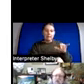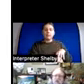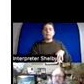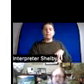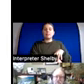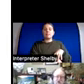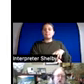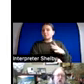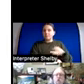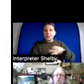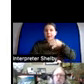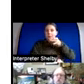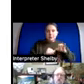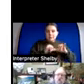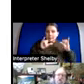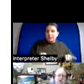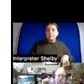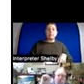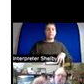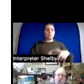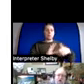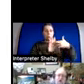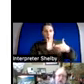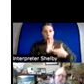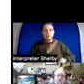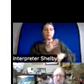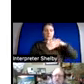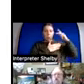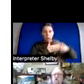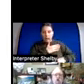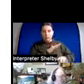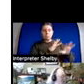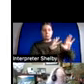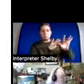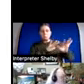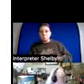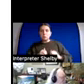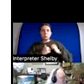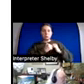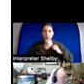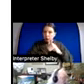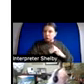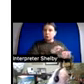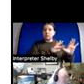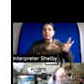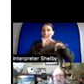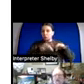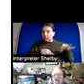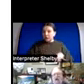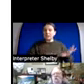expert systems rules and programs and instructions um